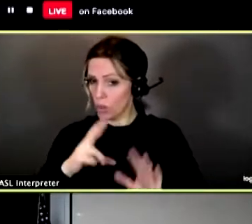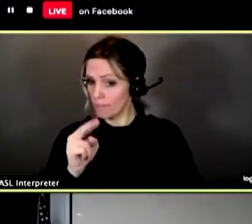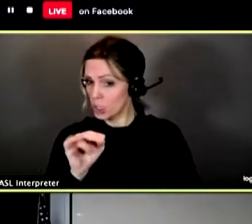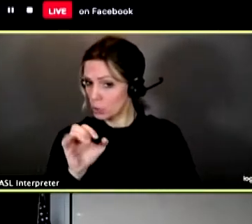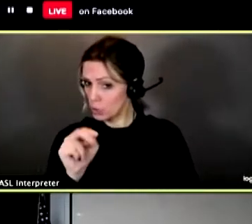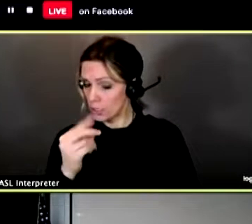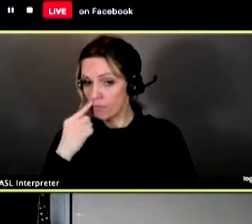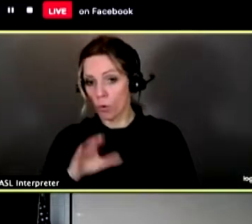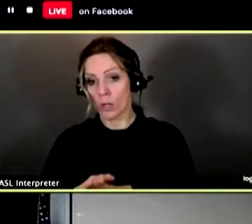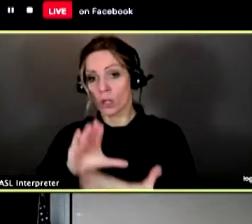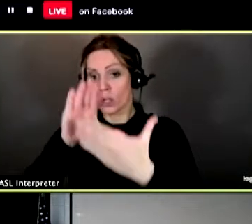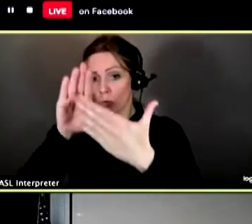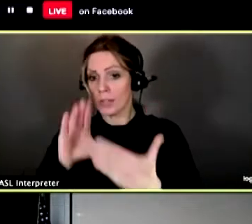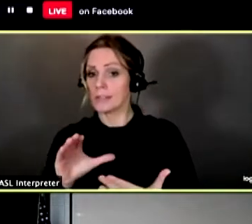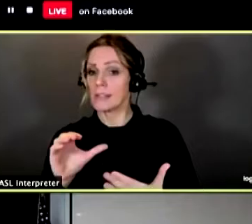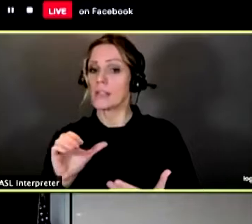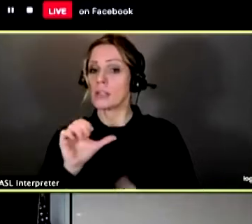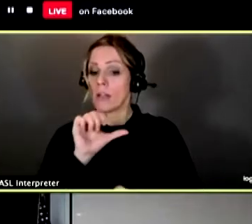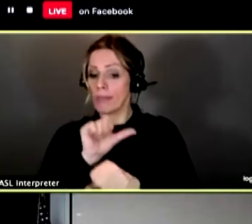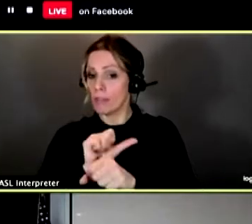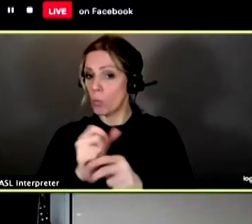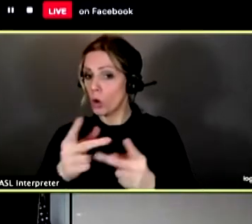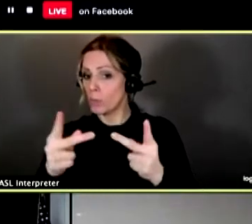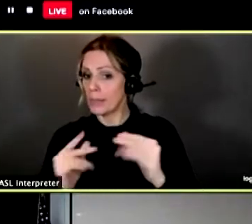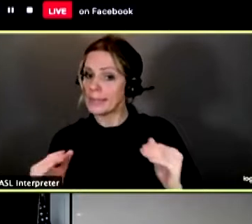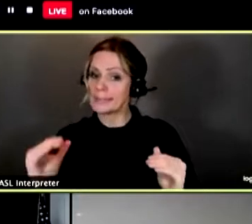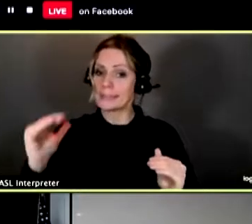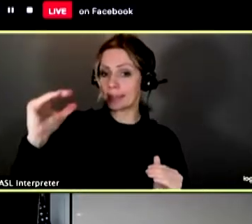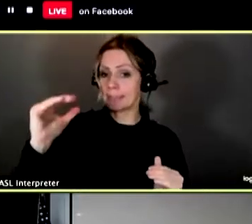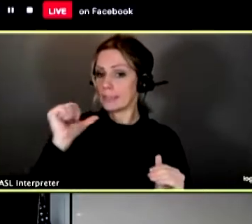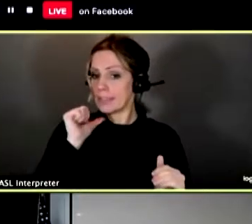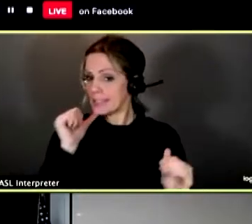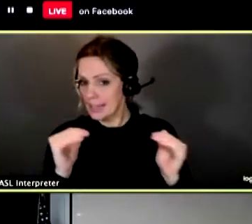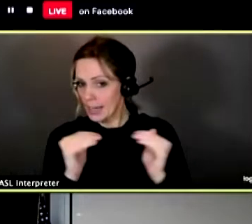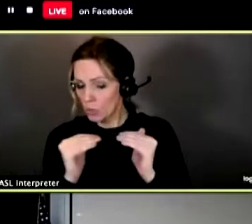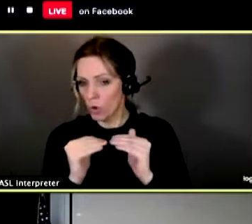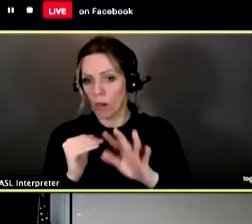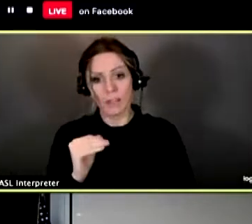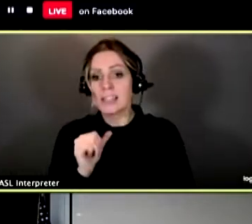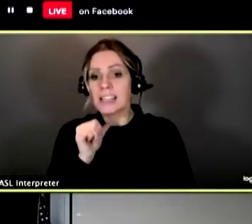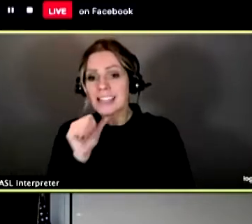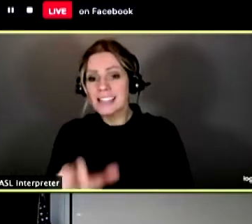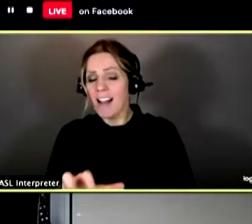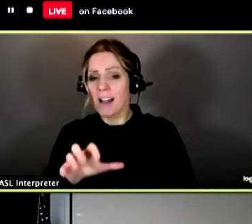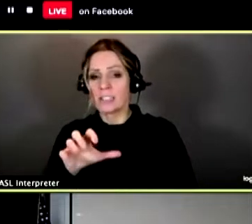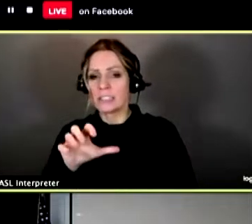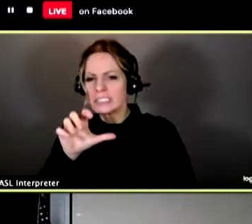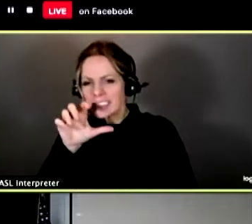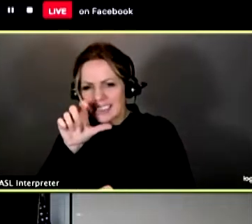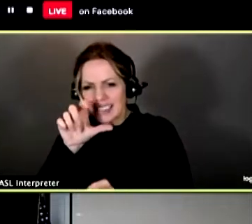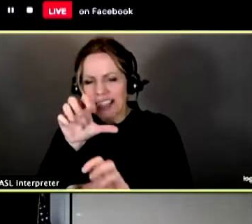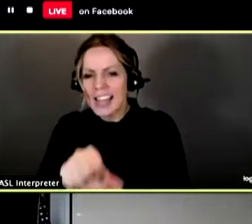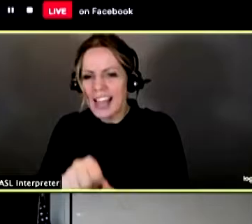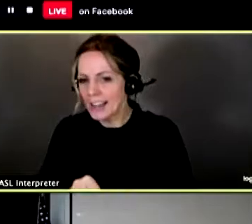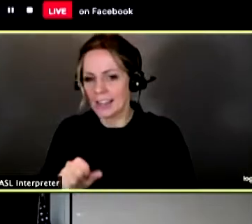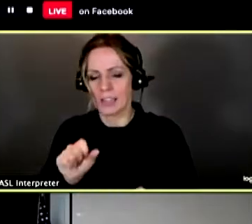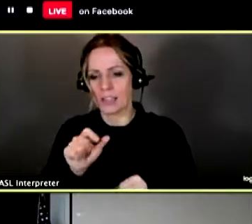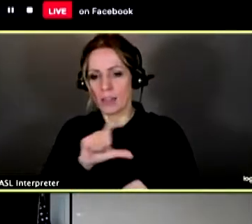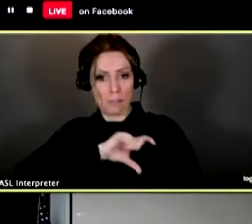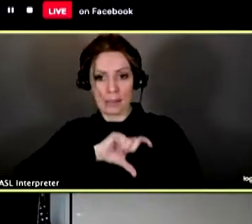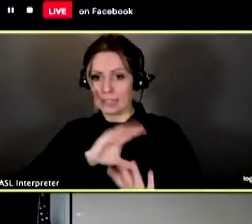equity. And I hope the police officers and union leaders can see this not as an attack on them, but as a part of the effort to